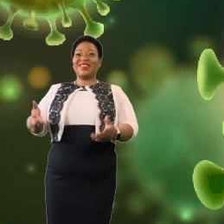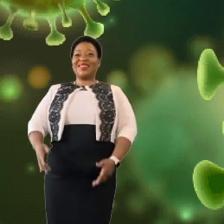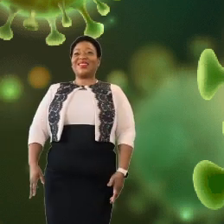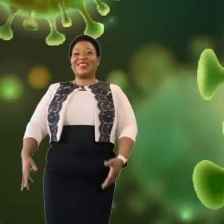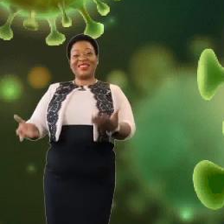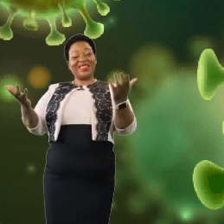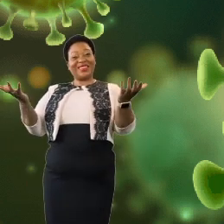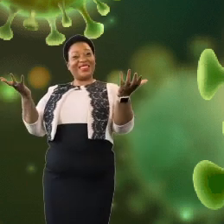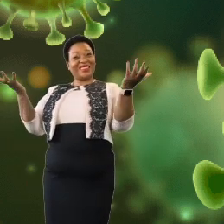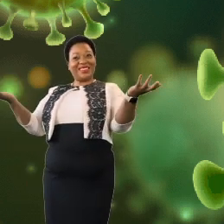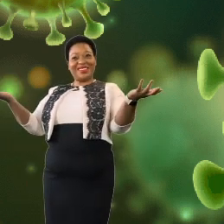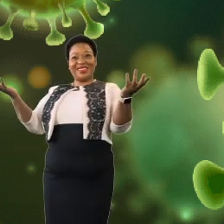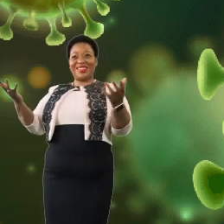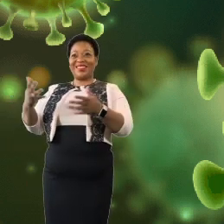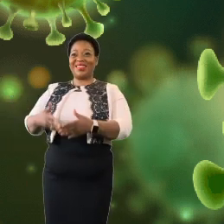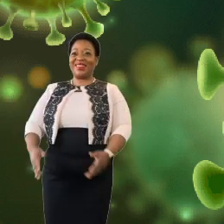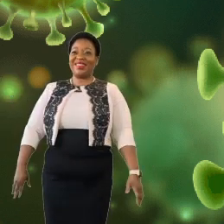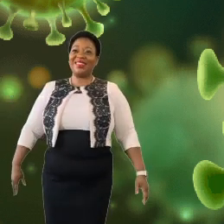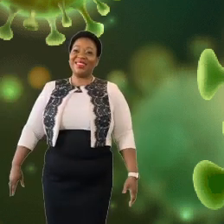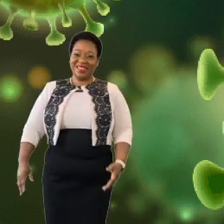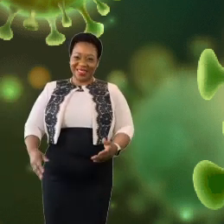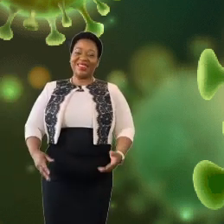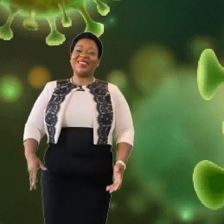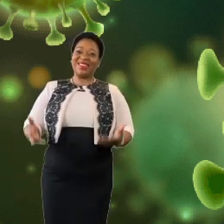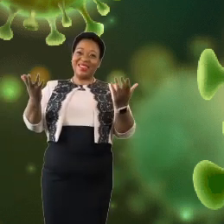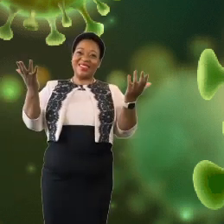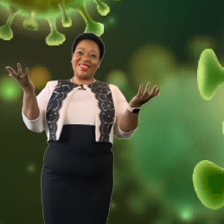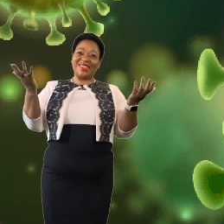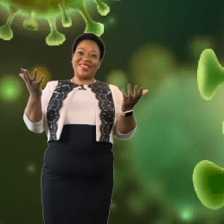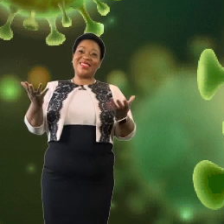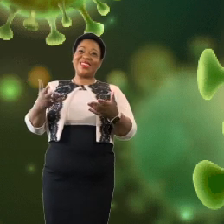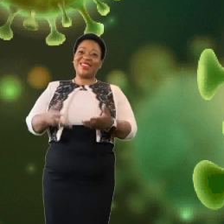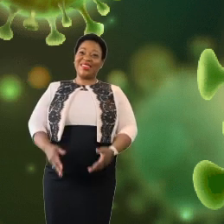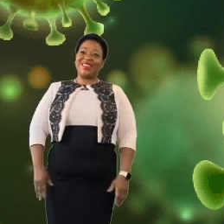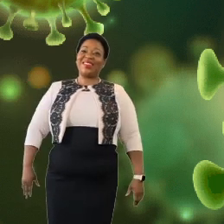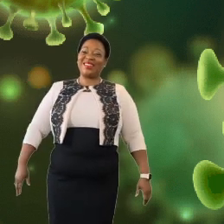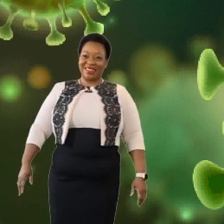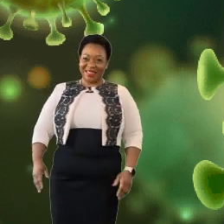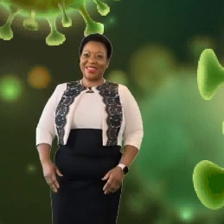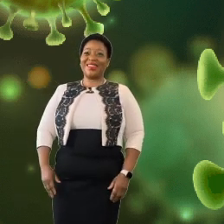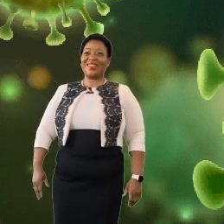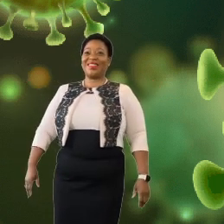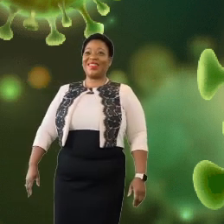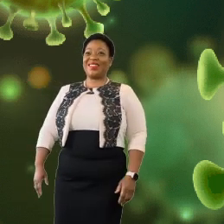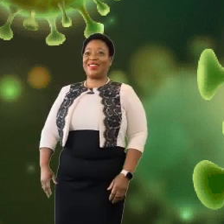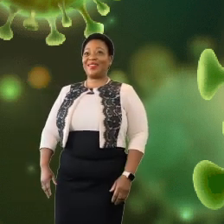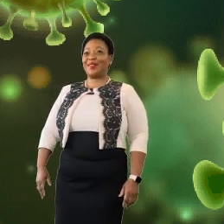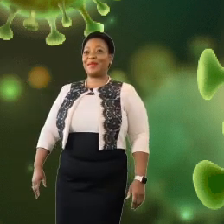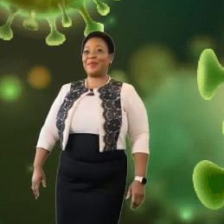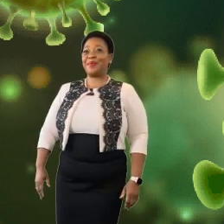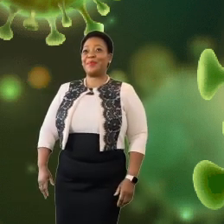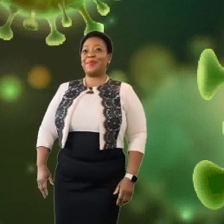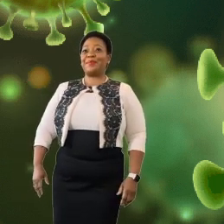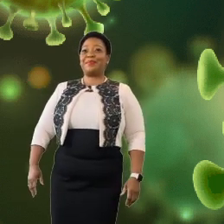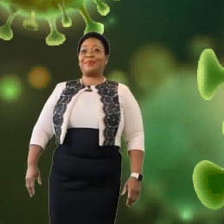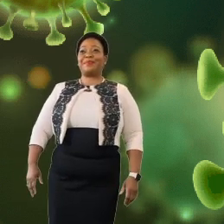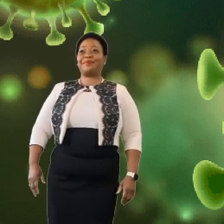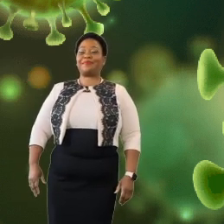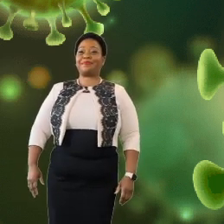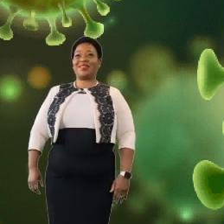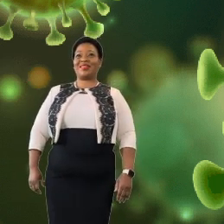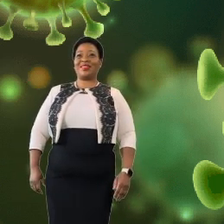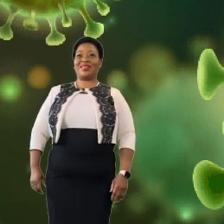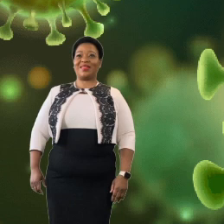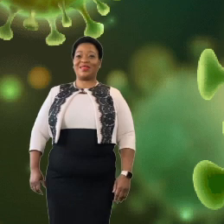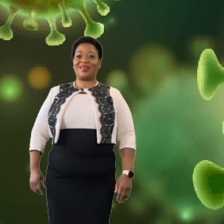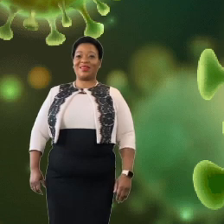understand the rules of the game ourselves very clearly when we start giving that type of advice to people.